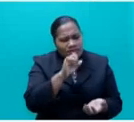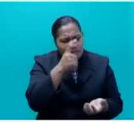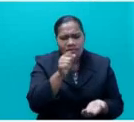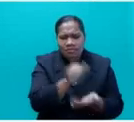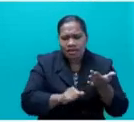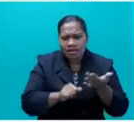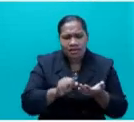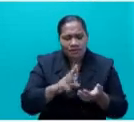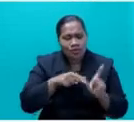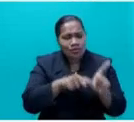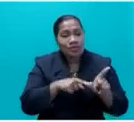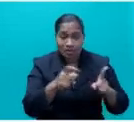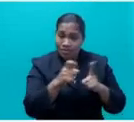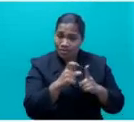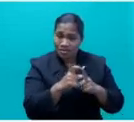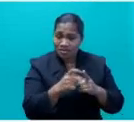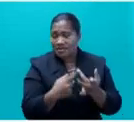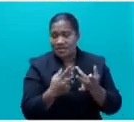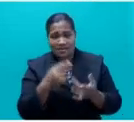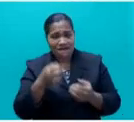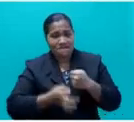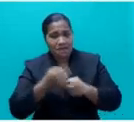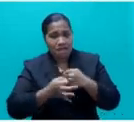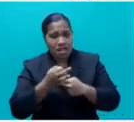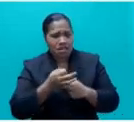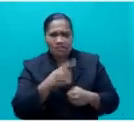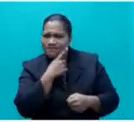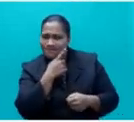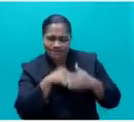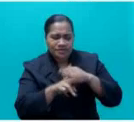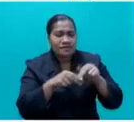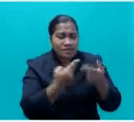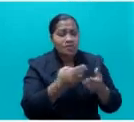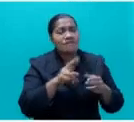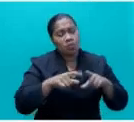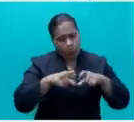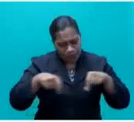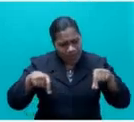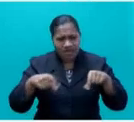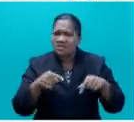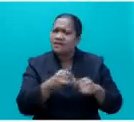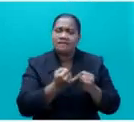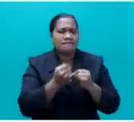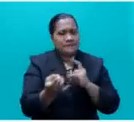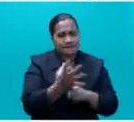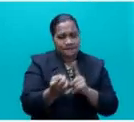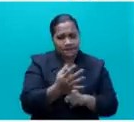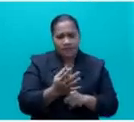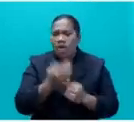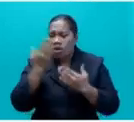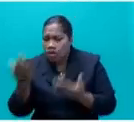daughters and other females in the family from accessing sanitary pads. It's critically important. Honourable Kepa, I'm